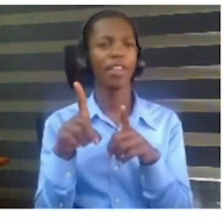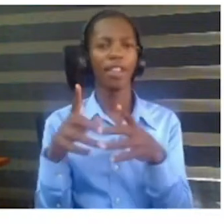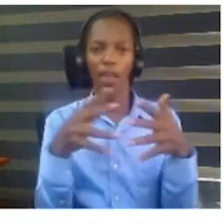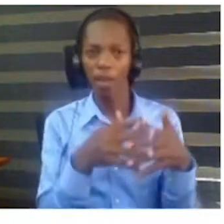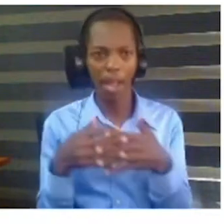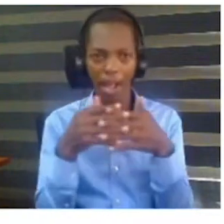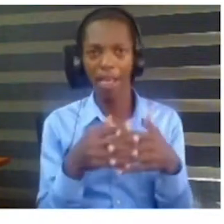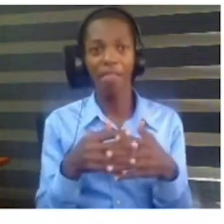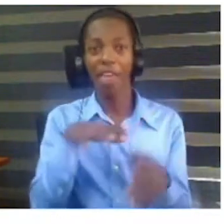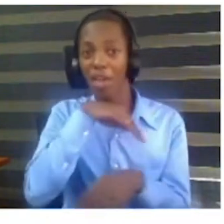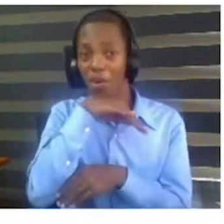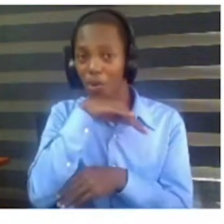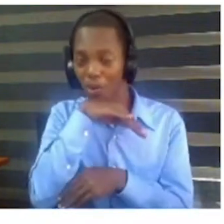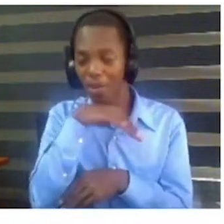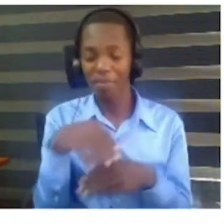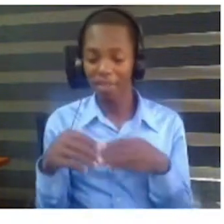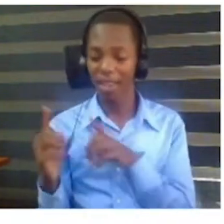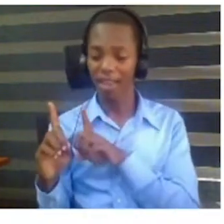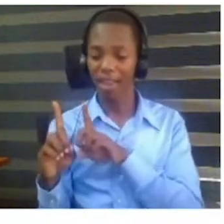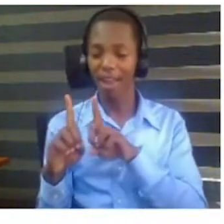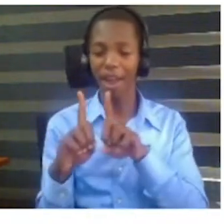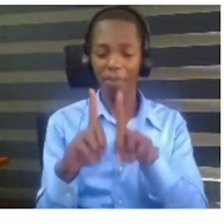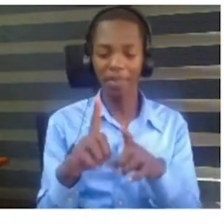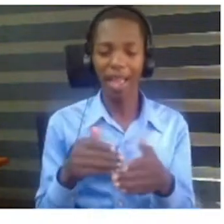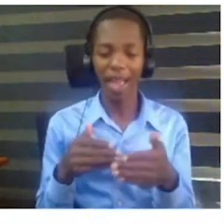helps navigate around obstacles.